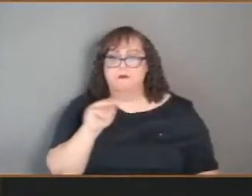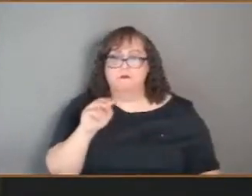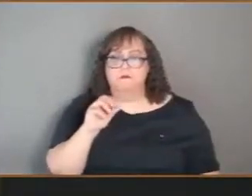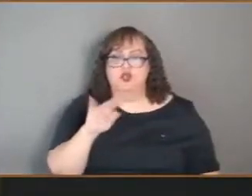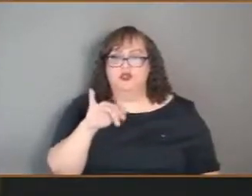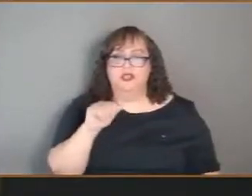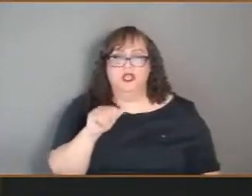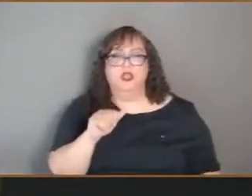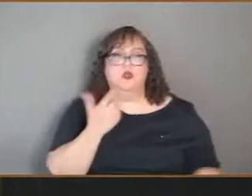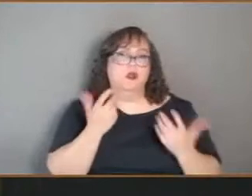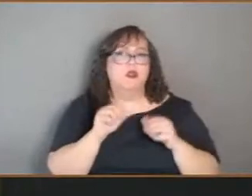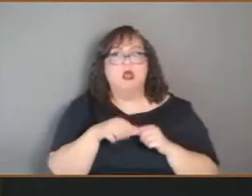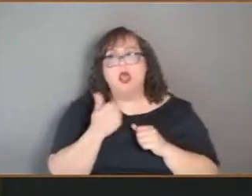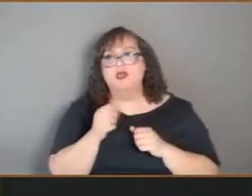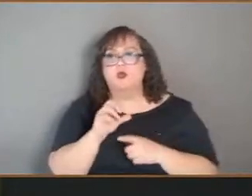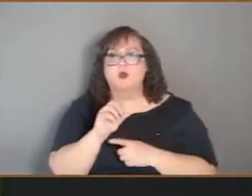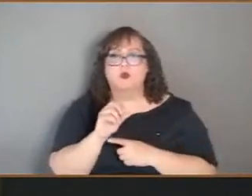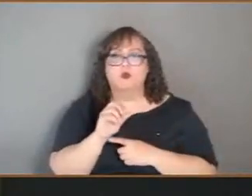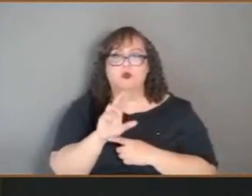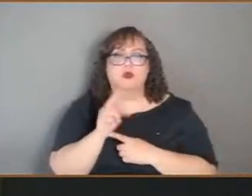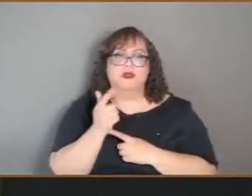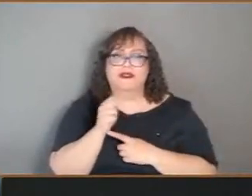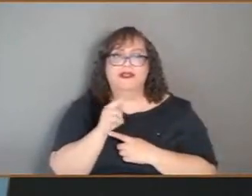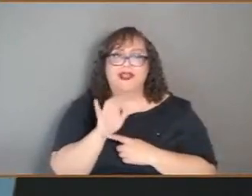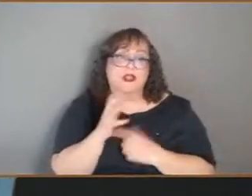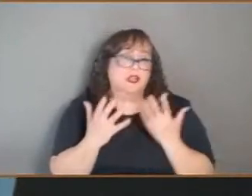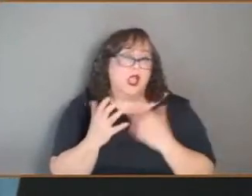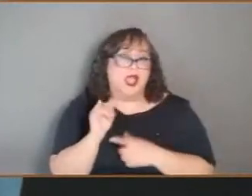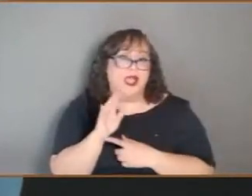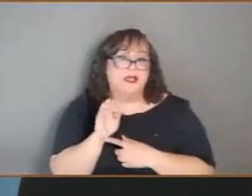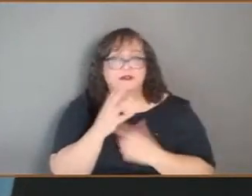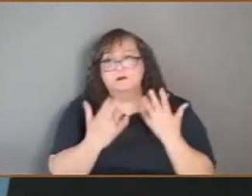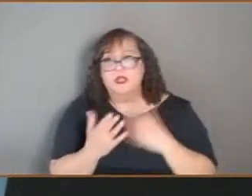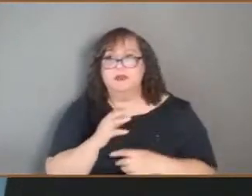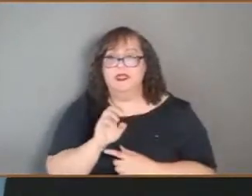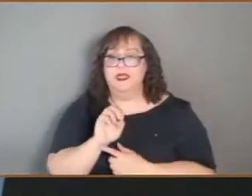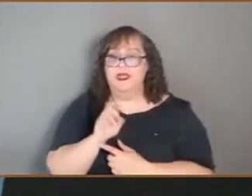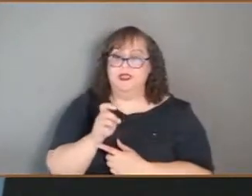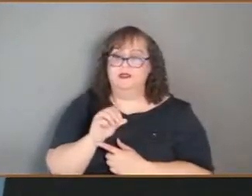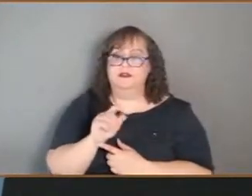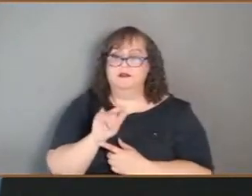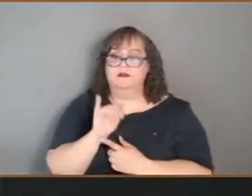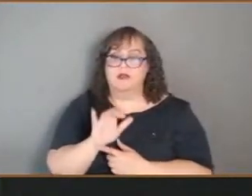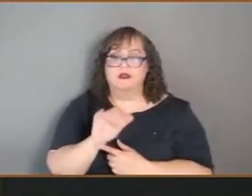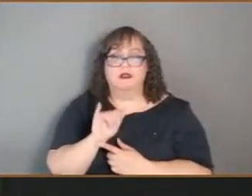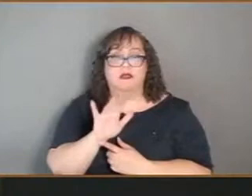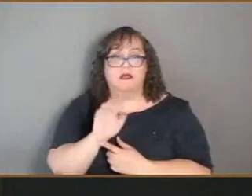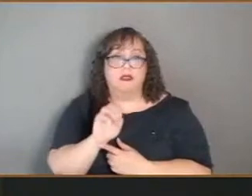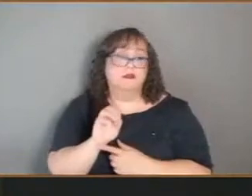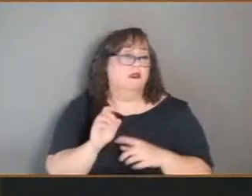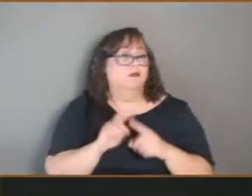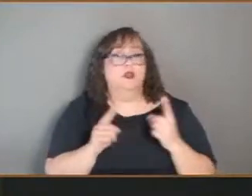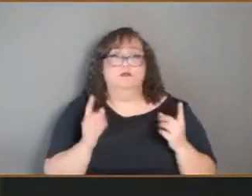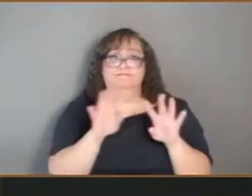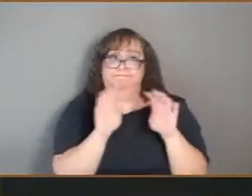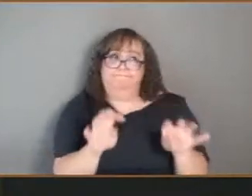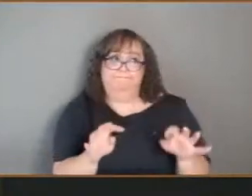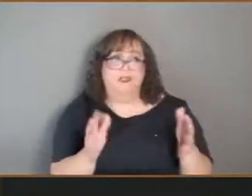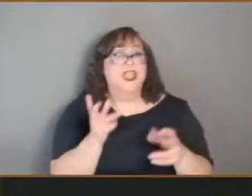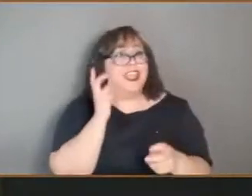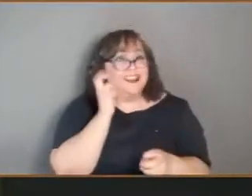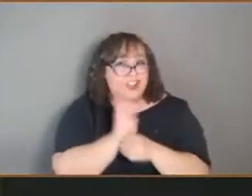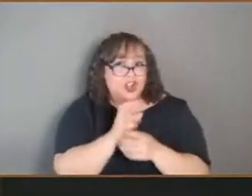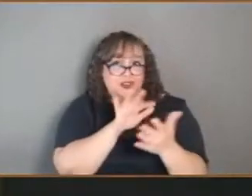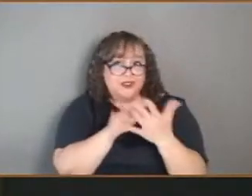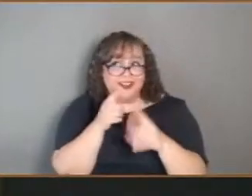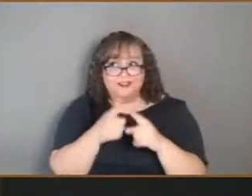organic ices and exotic ices. We don't really know. They're very hard to look at from the Earth because they're dark, they're a long